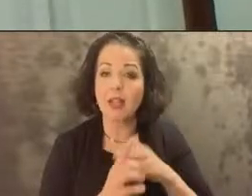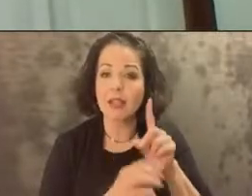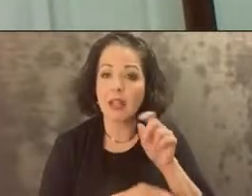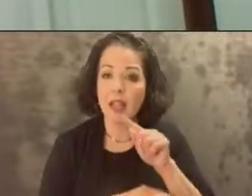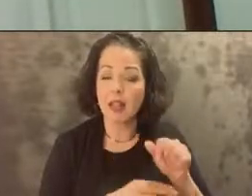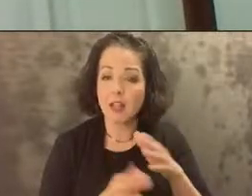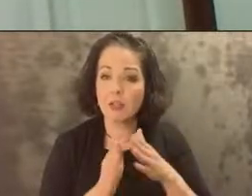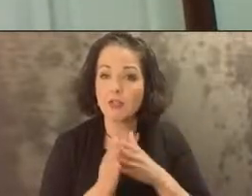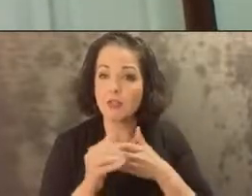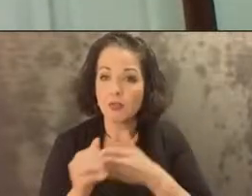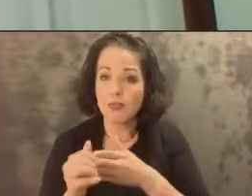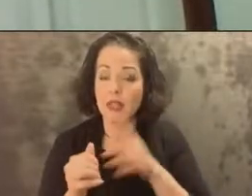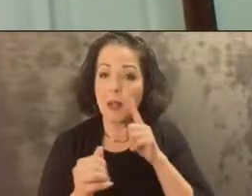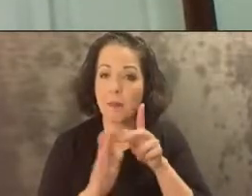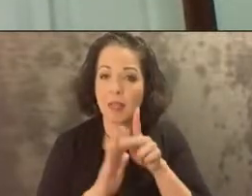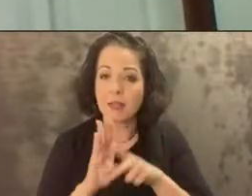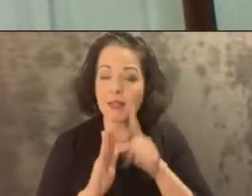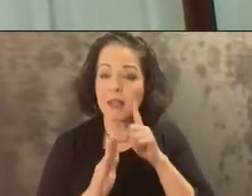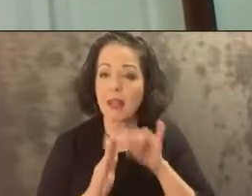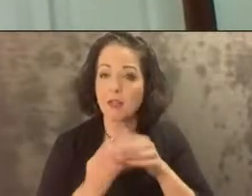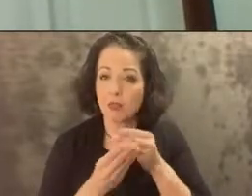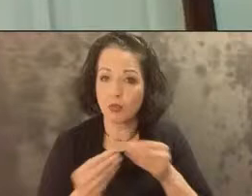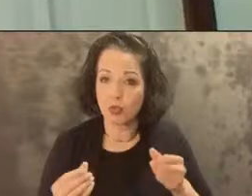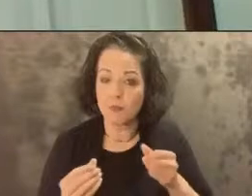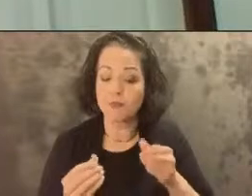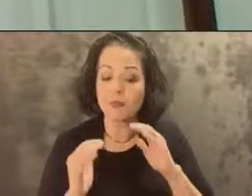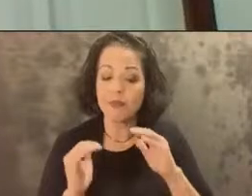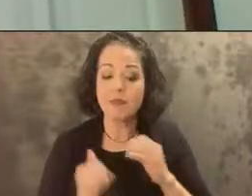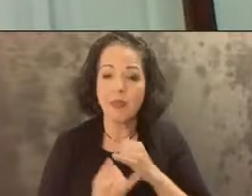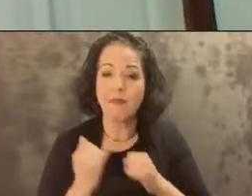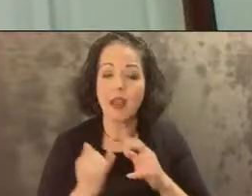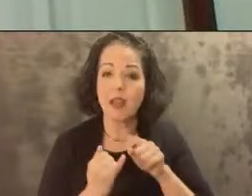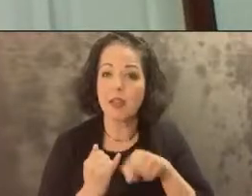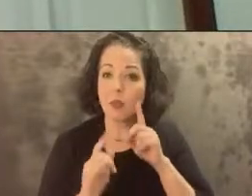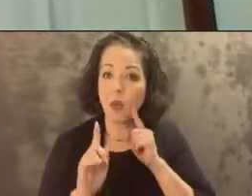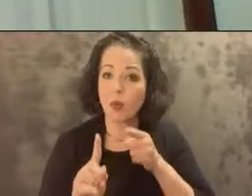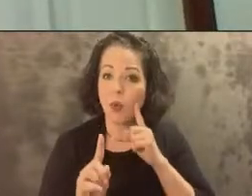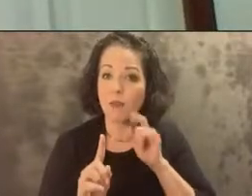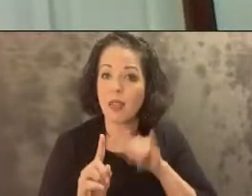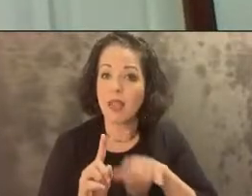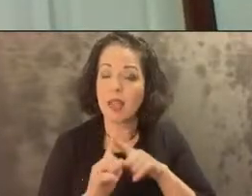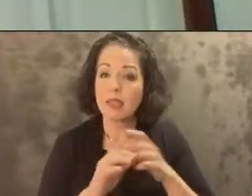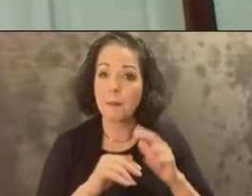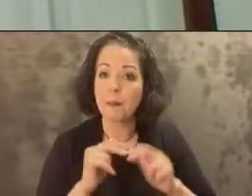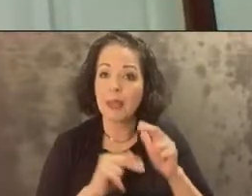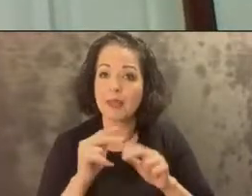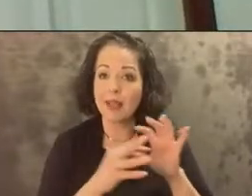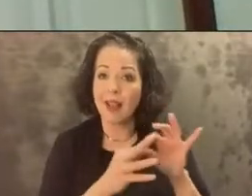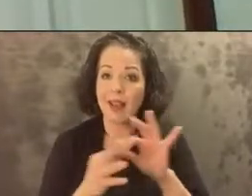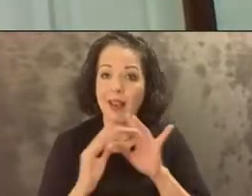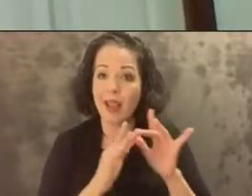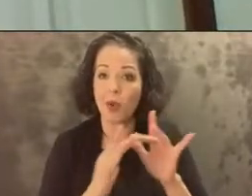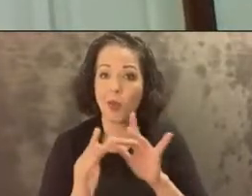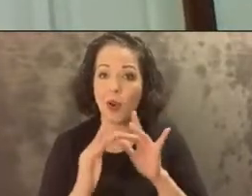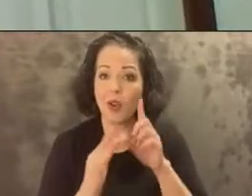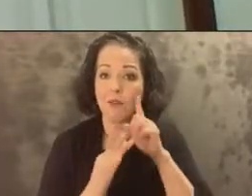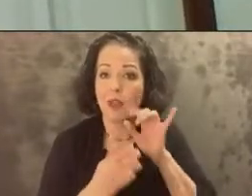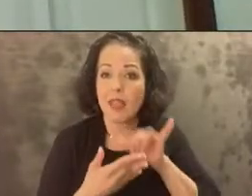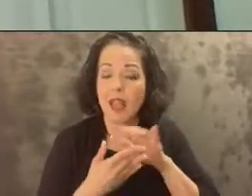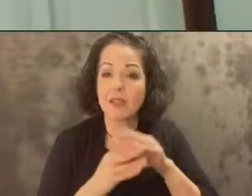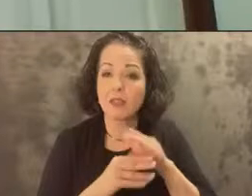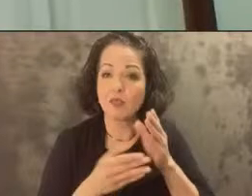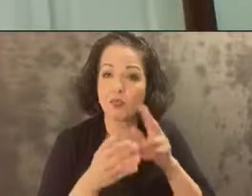strategies, and solutions. And then finally, the goal of DISDATA is to build a network connecting advocates, researchers, service providers,